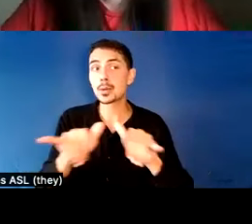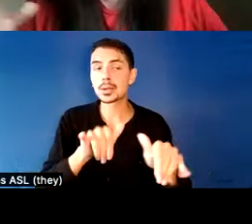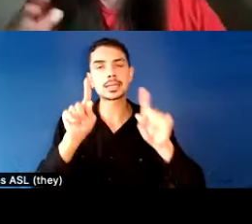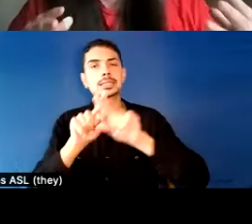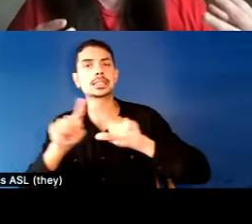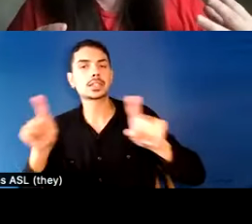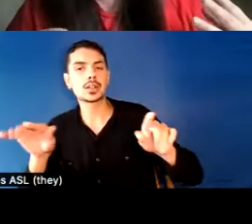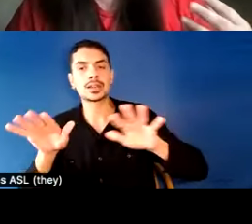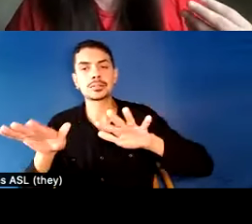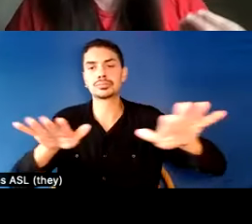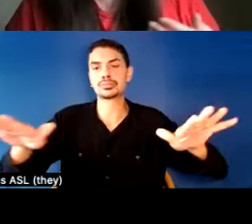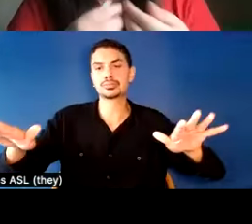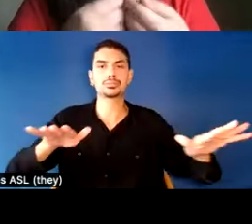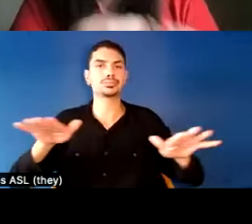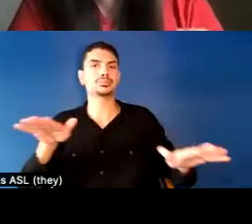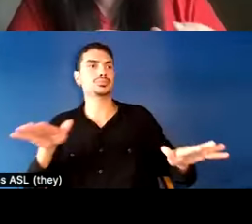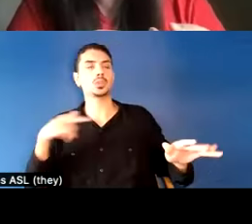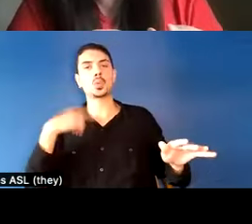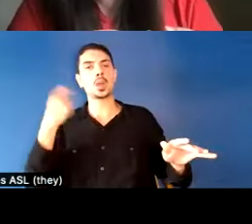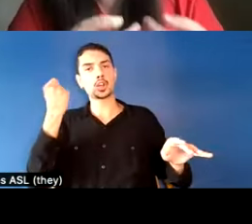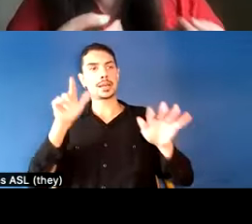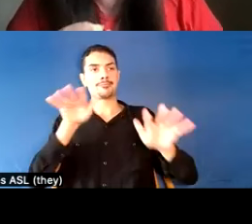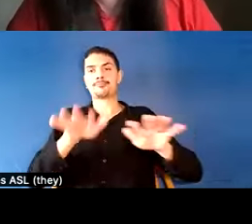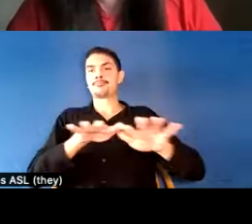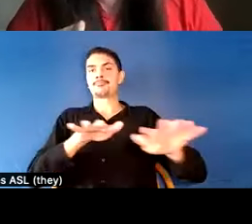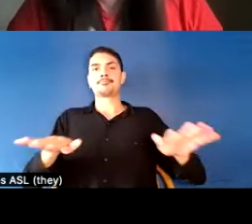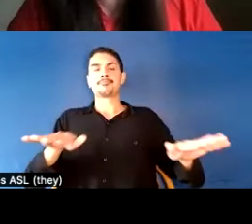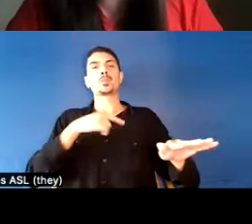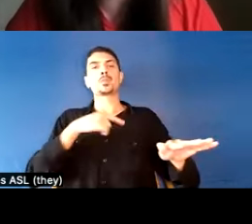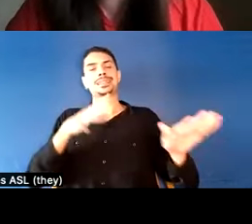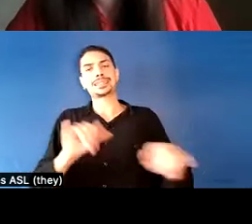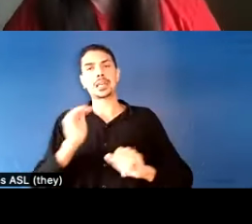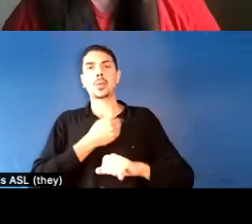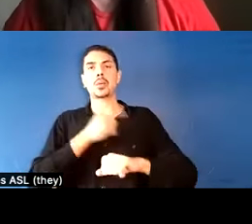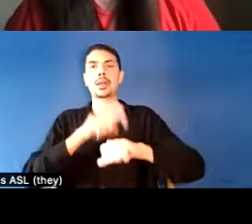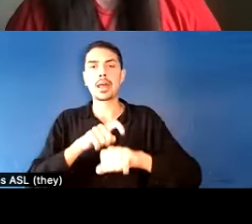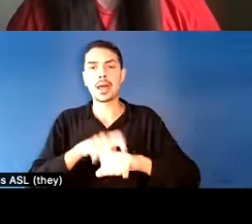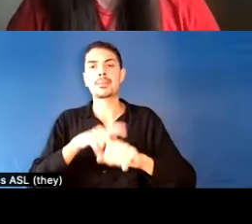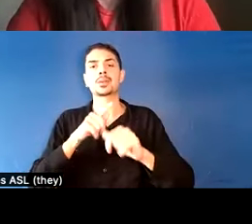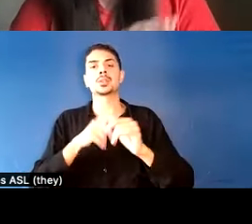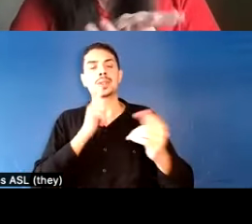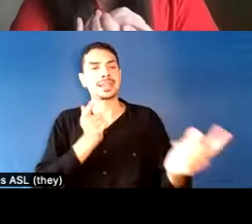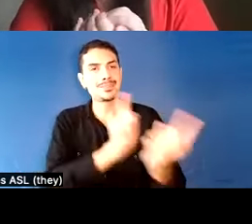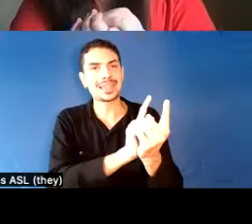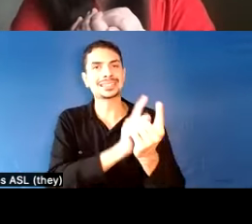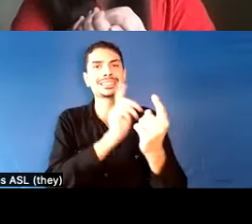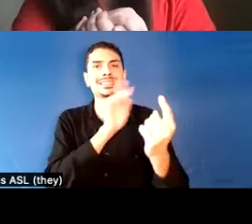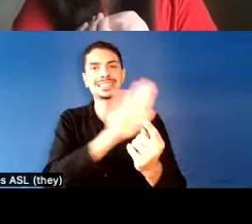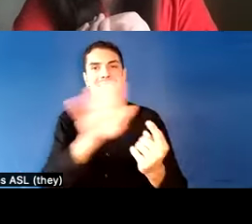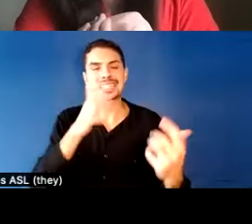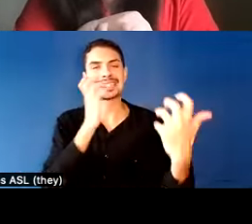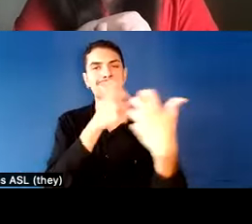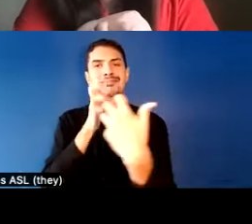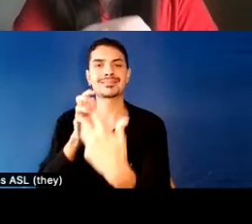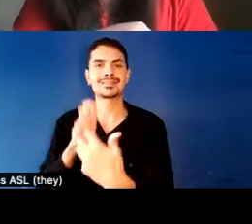all these other things, that we are able to really take that time and really meet the needs. And really that there's not a one size fits